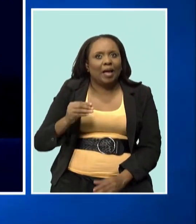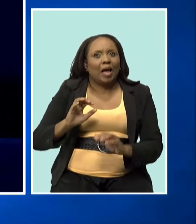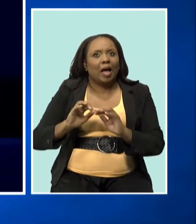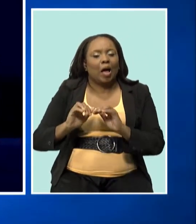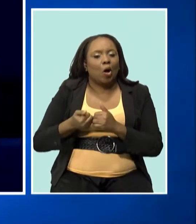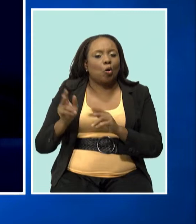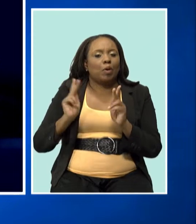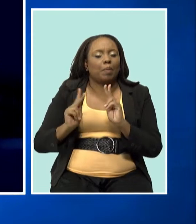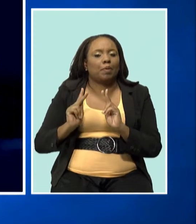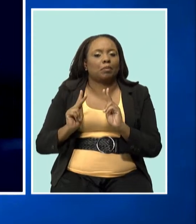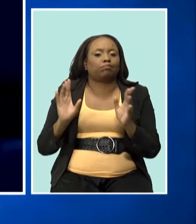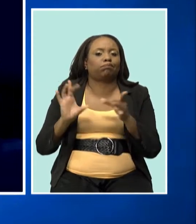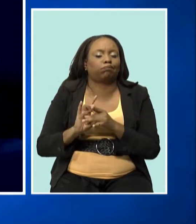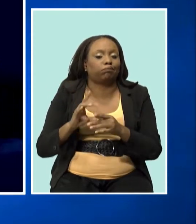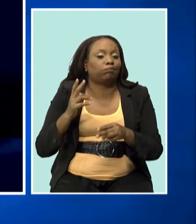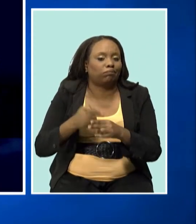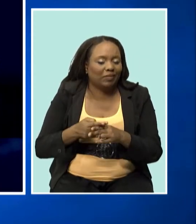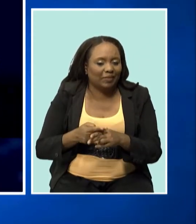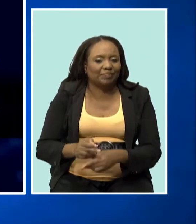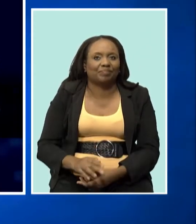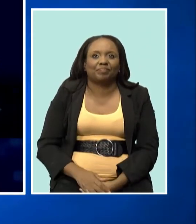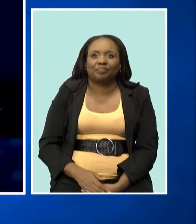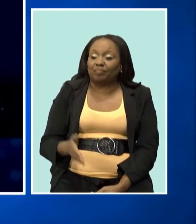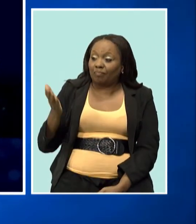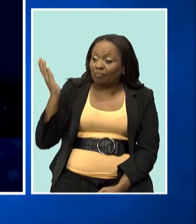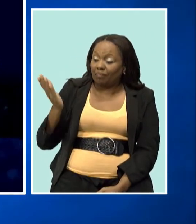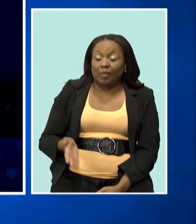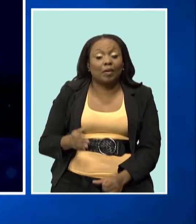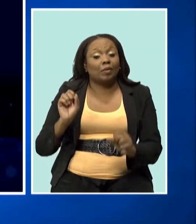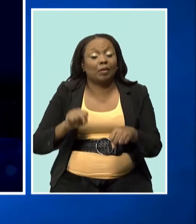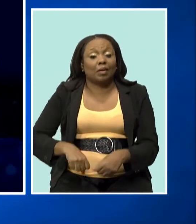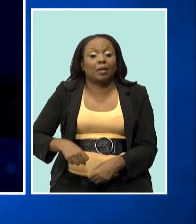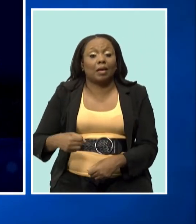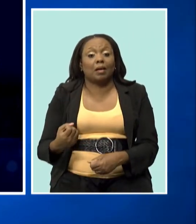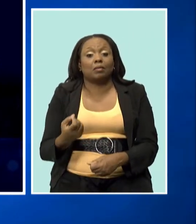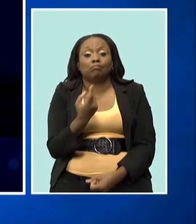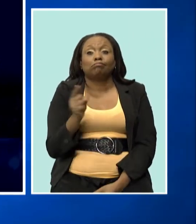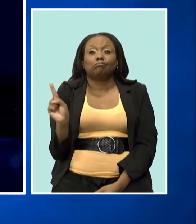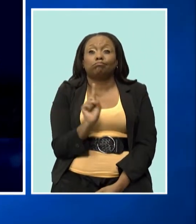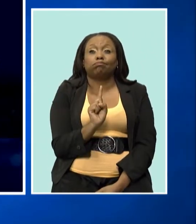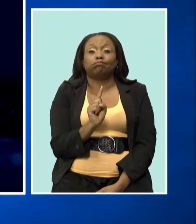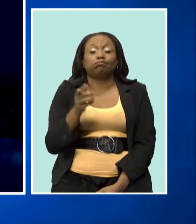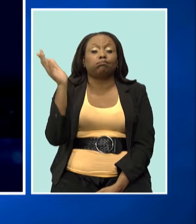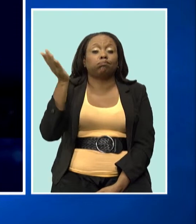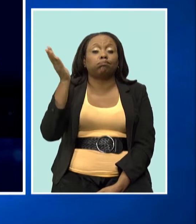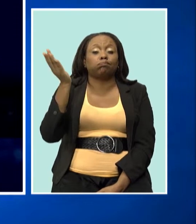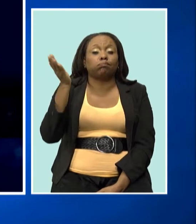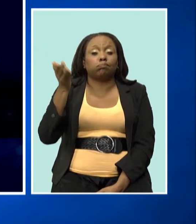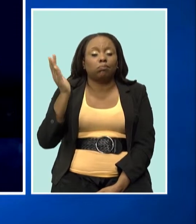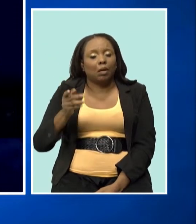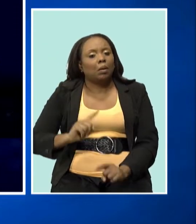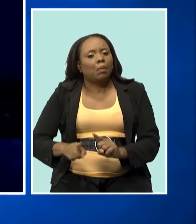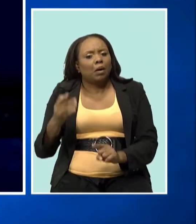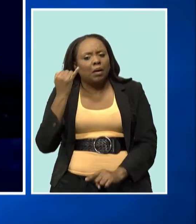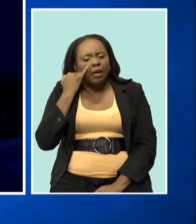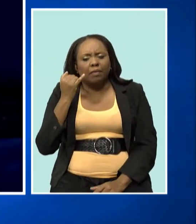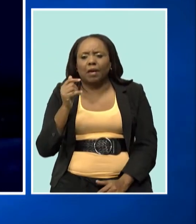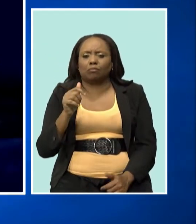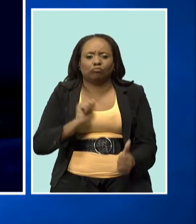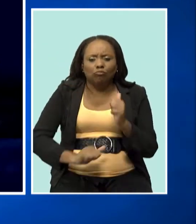health officials, 31 people were under the age of 18, while 264 were 18 years and older. So